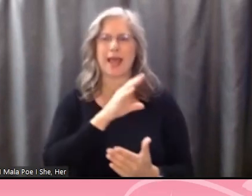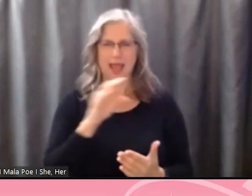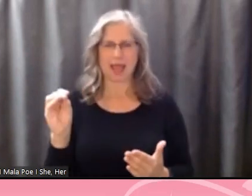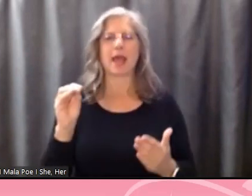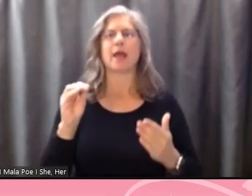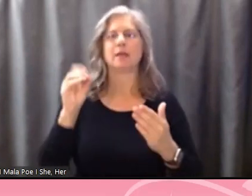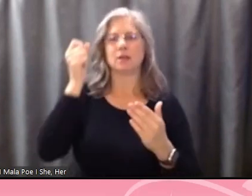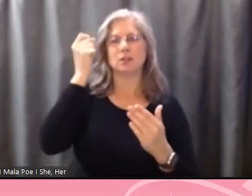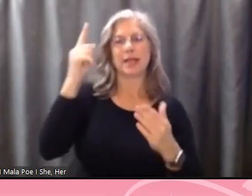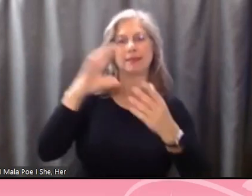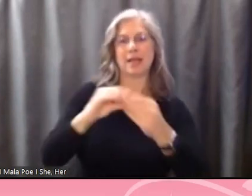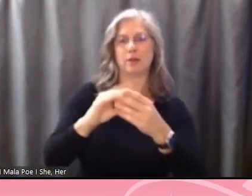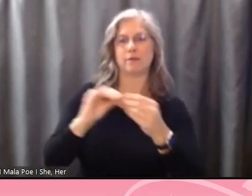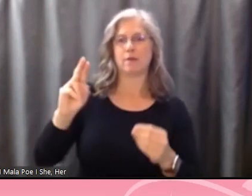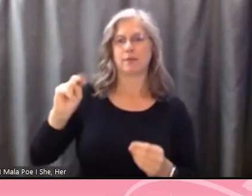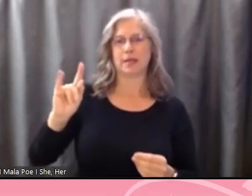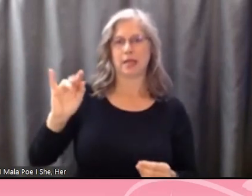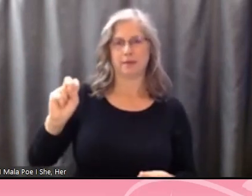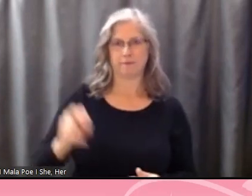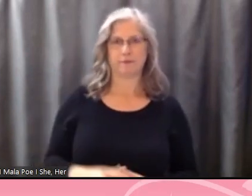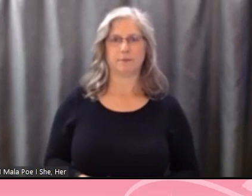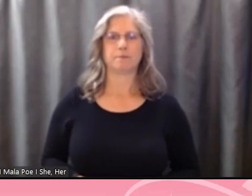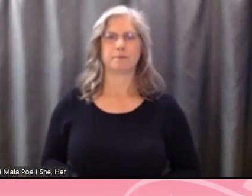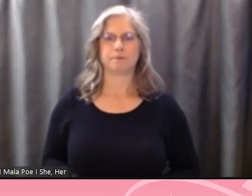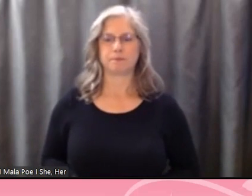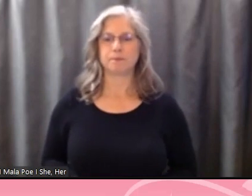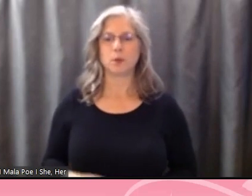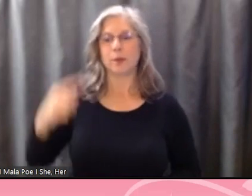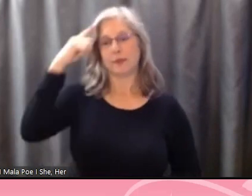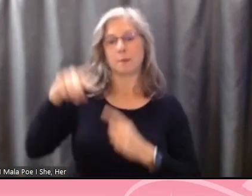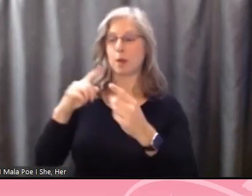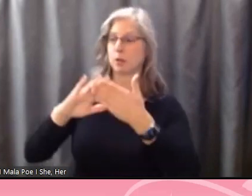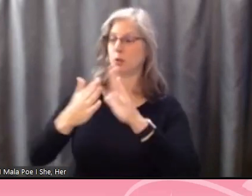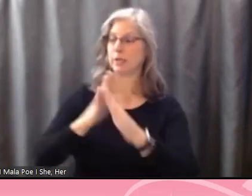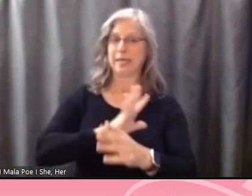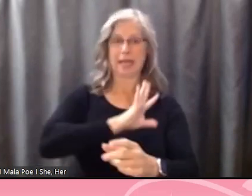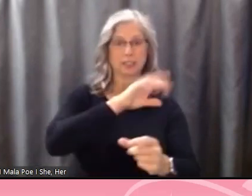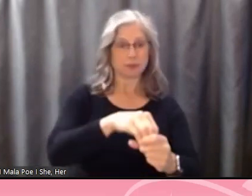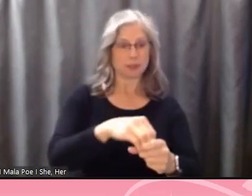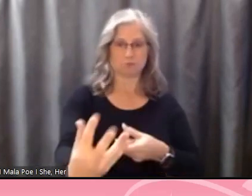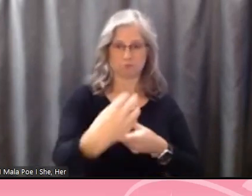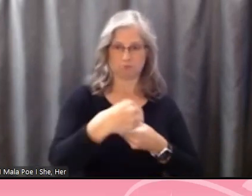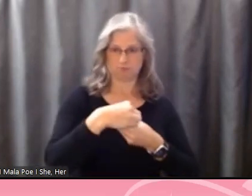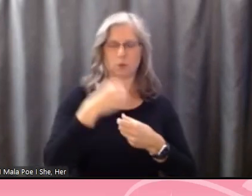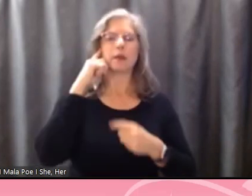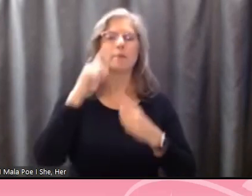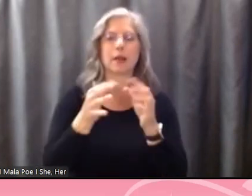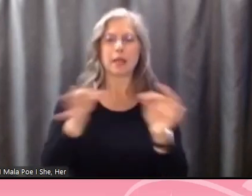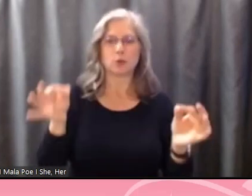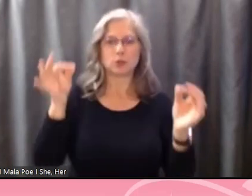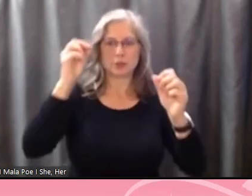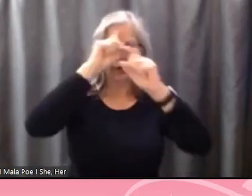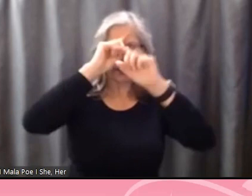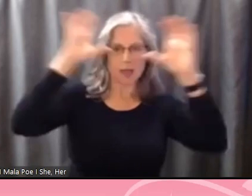the native. When we think of community engagement, we want to think of language ideology,